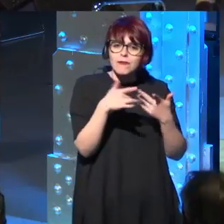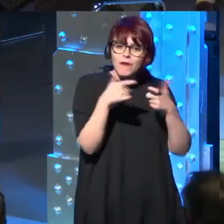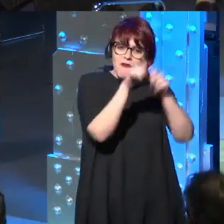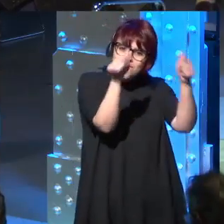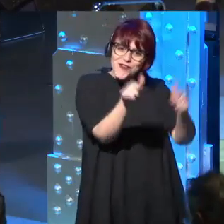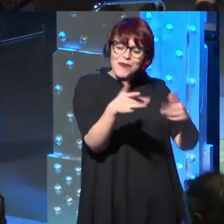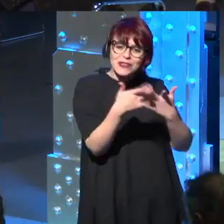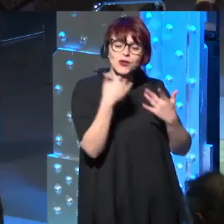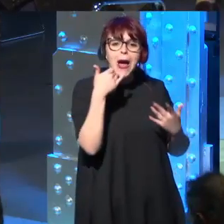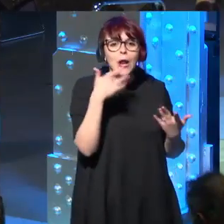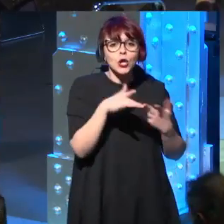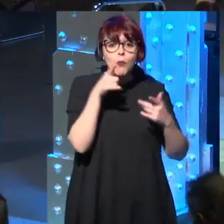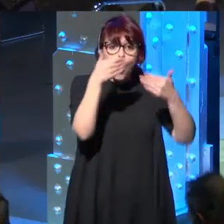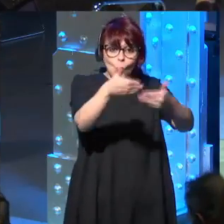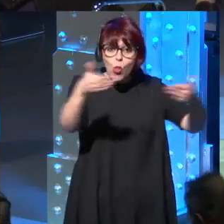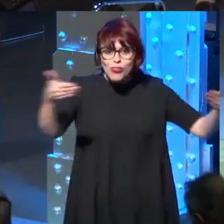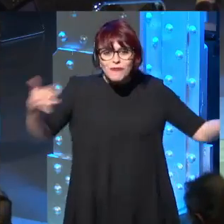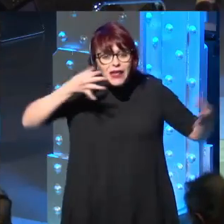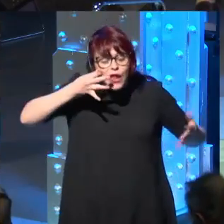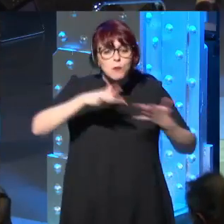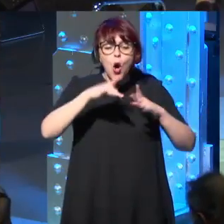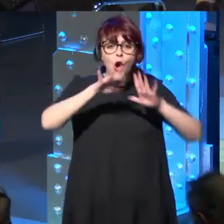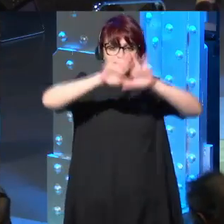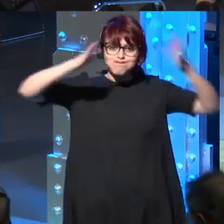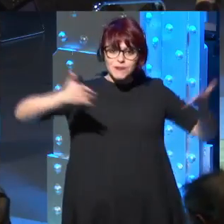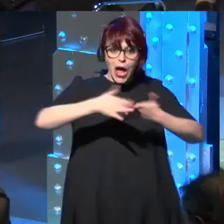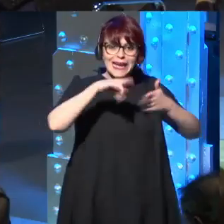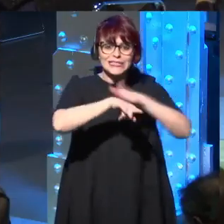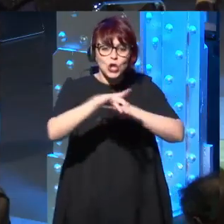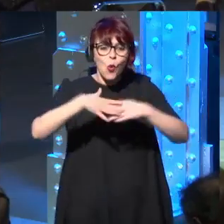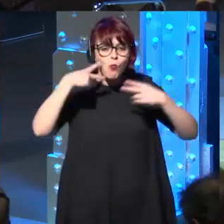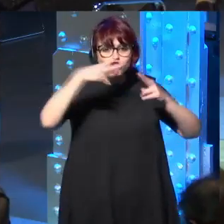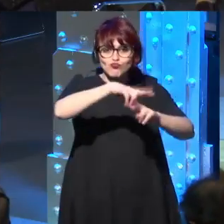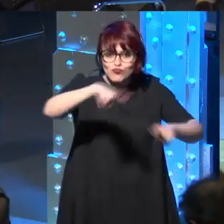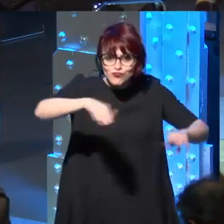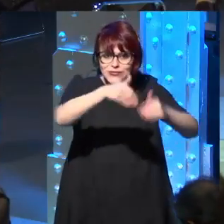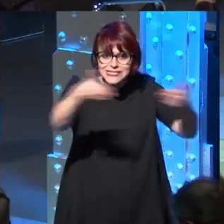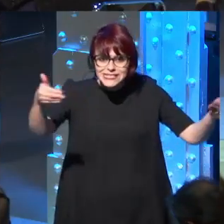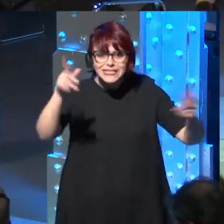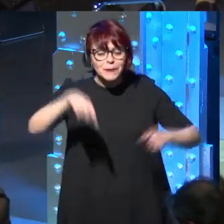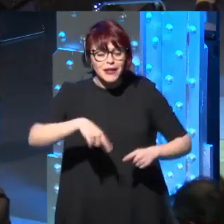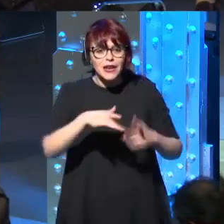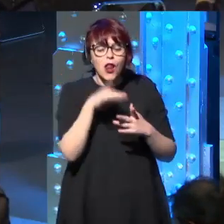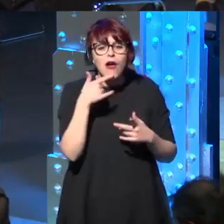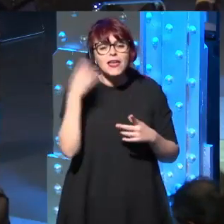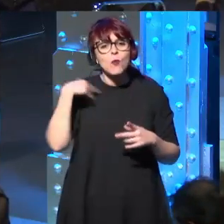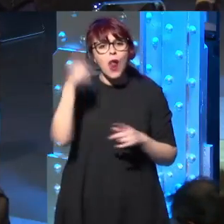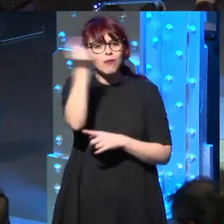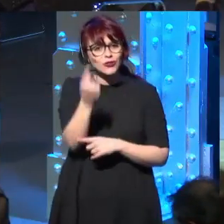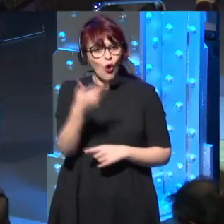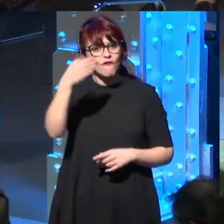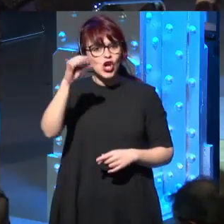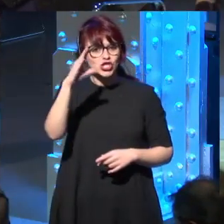of Innocence. The second, this time, I like Bosch. I don't know how to, am